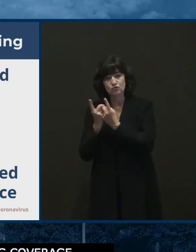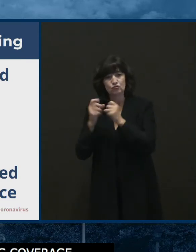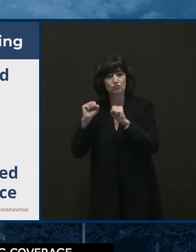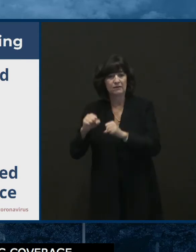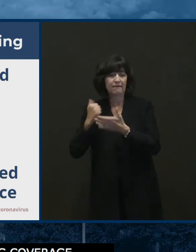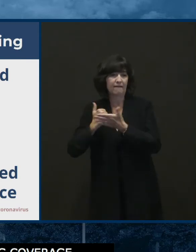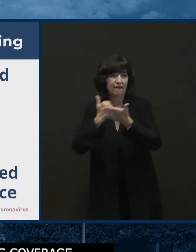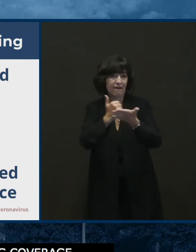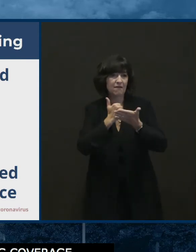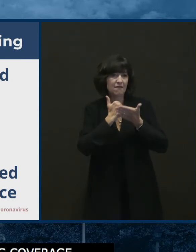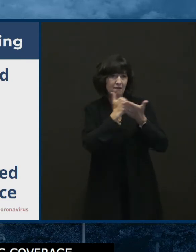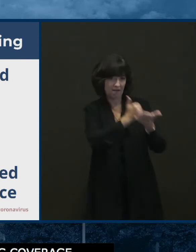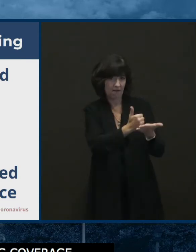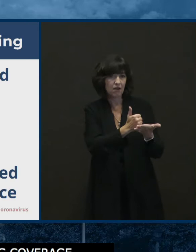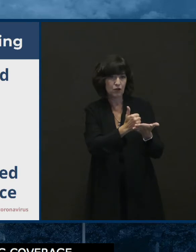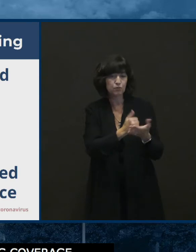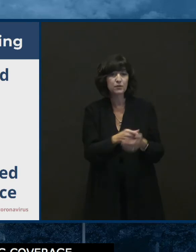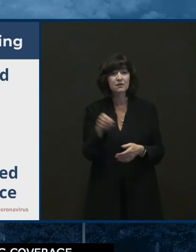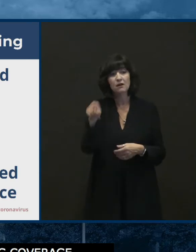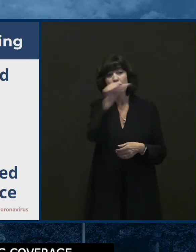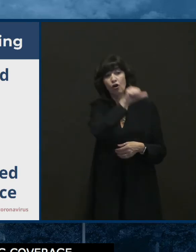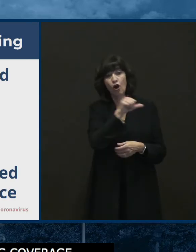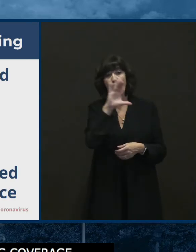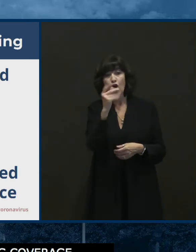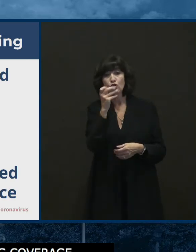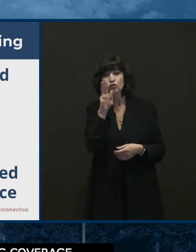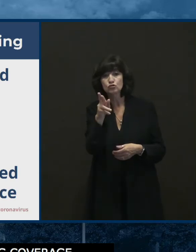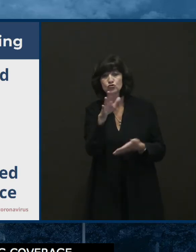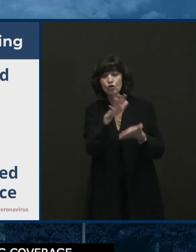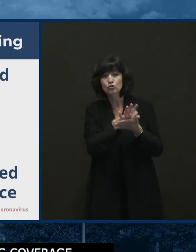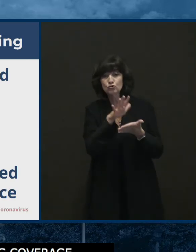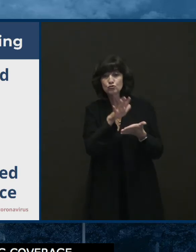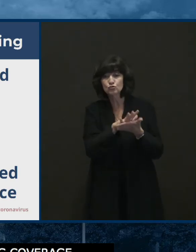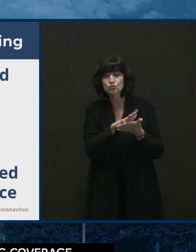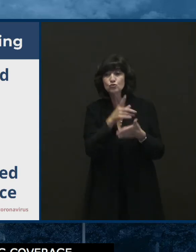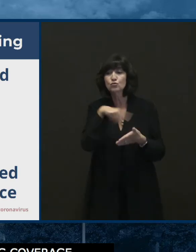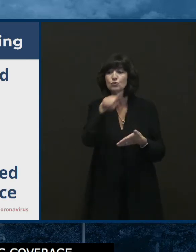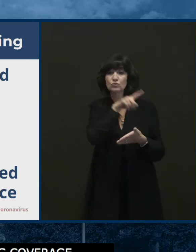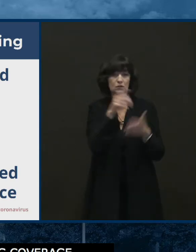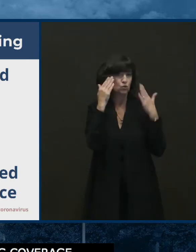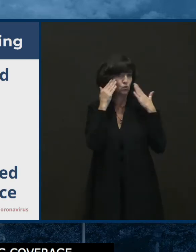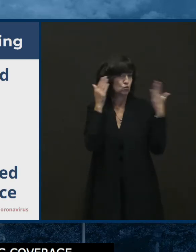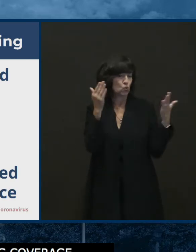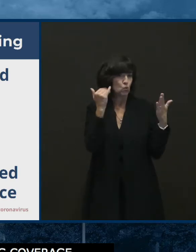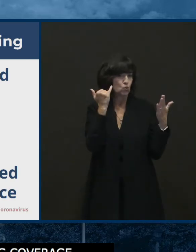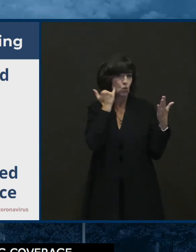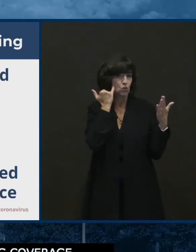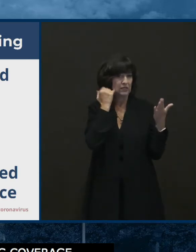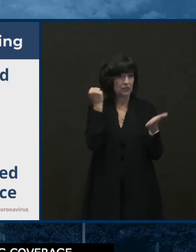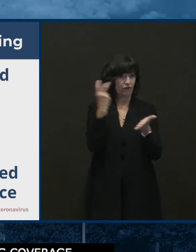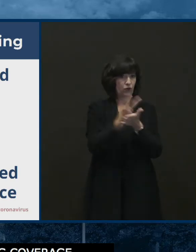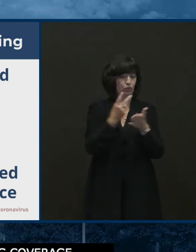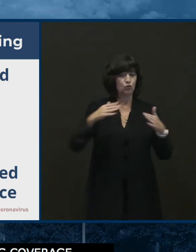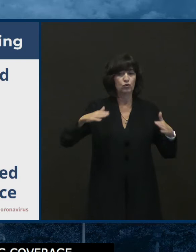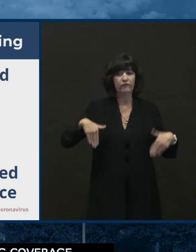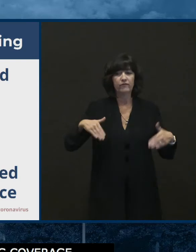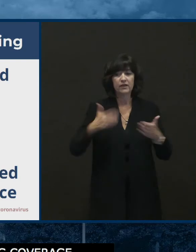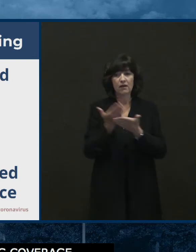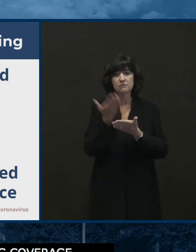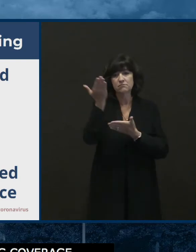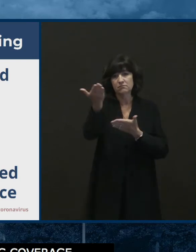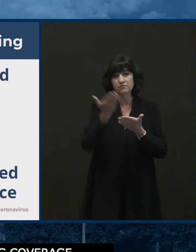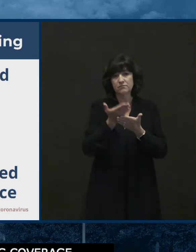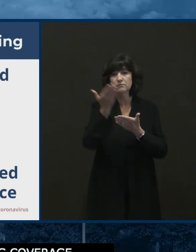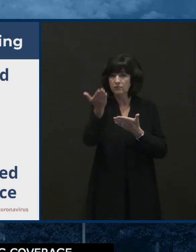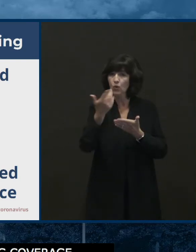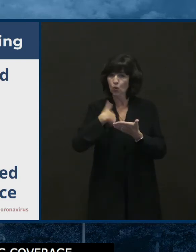if a family is a standard or non-standard family immediately upon submission. This will be taken care of by Blue Surf and by DTI.